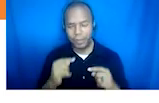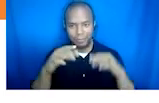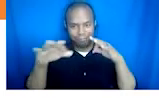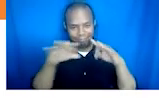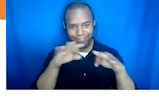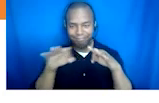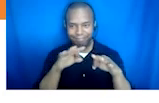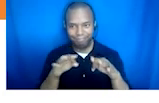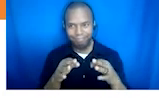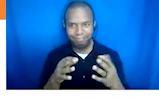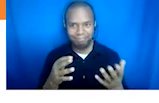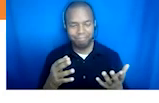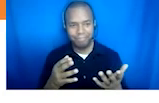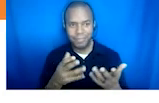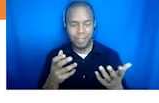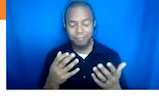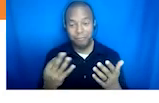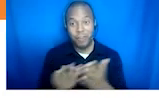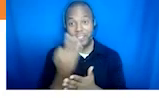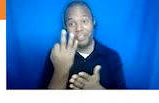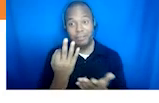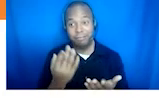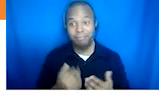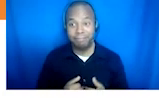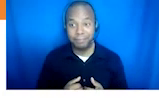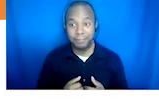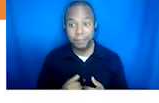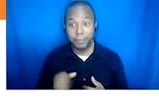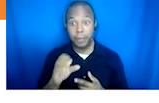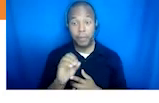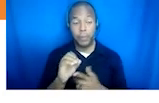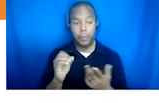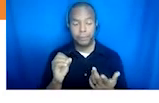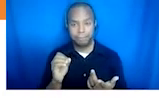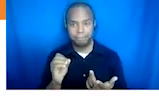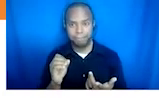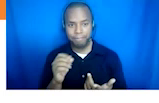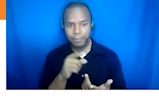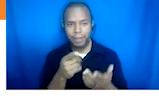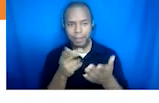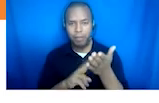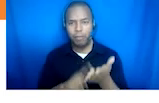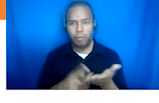here, it is just really fresh. So what actually did they enroll in?